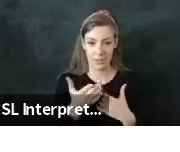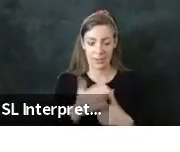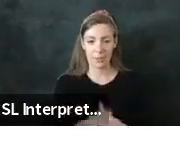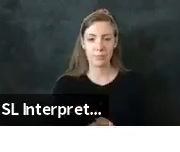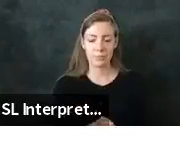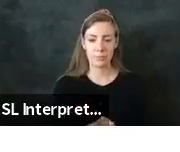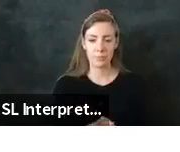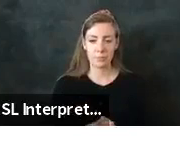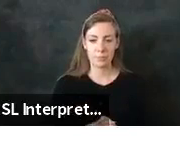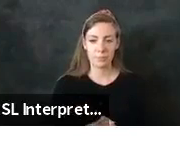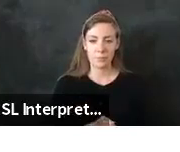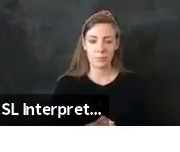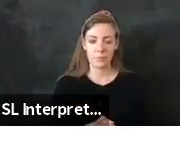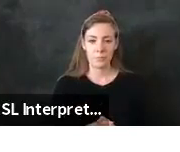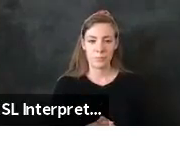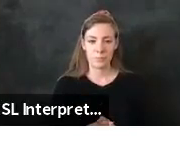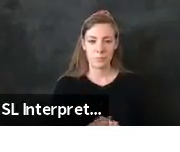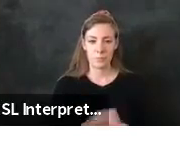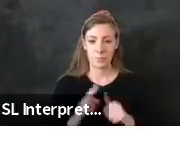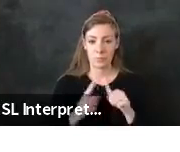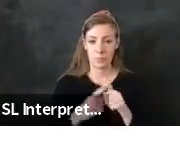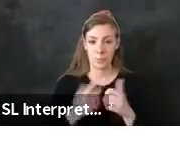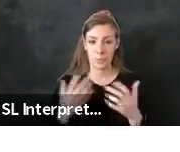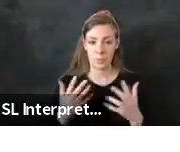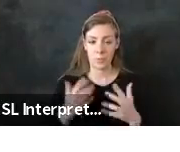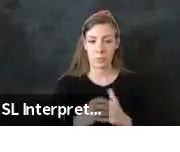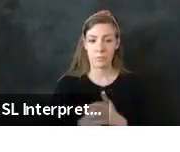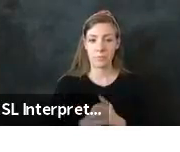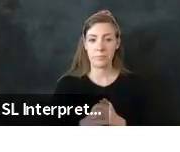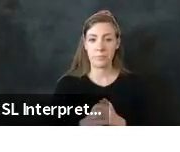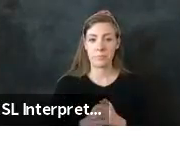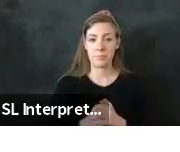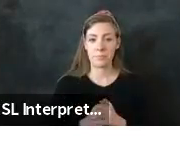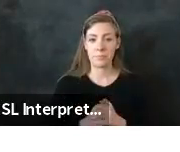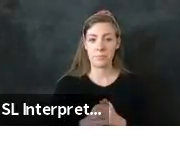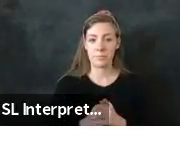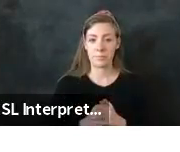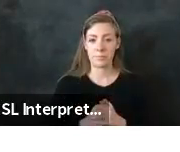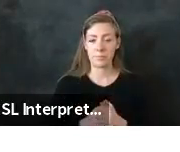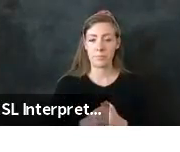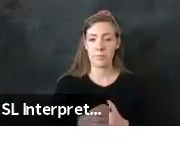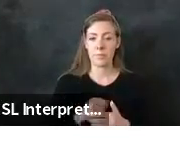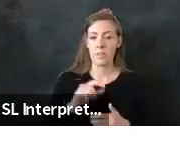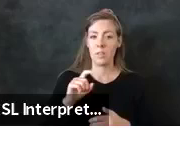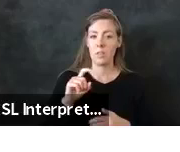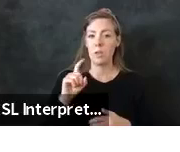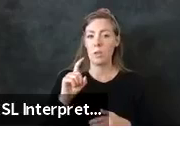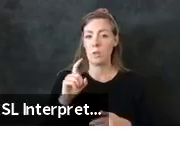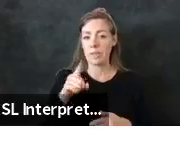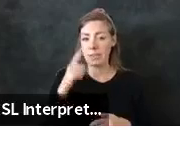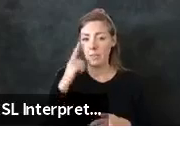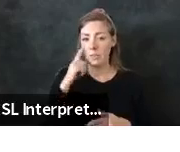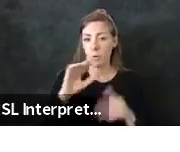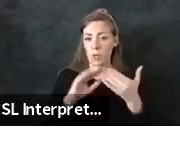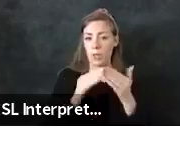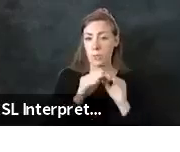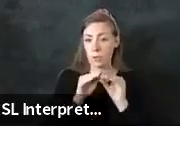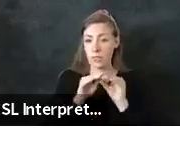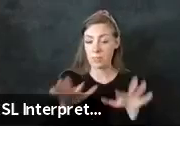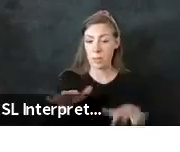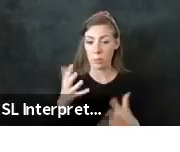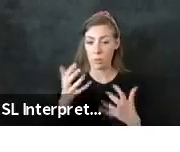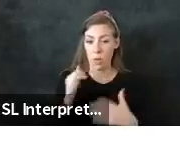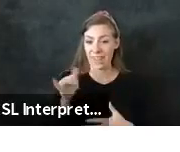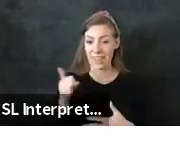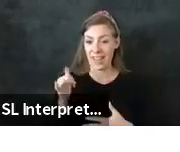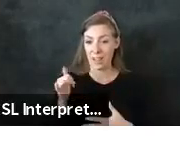So the first criteria is to be in the CDC level of community transmission that's in yellow for